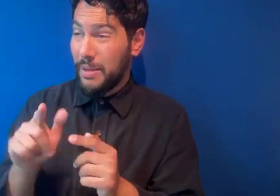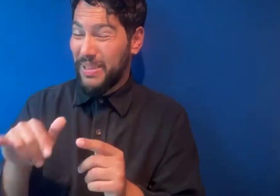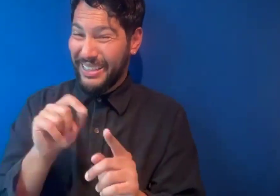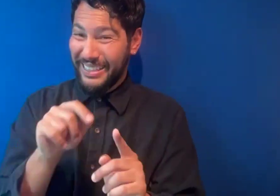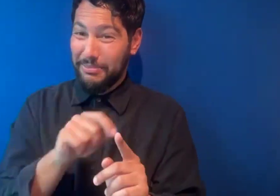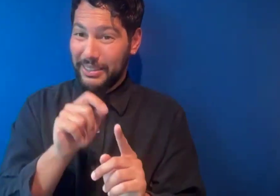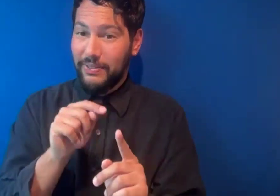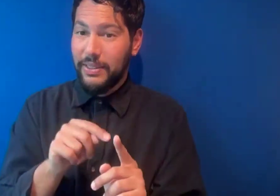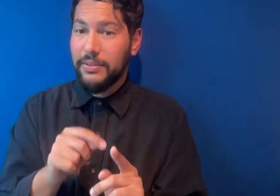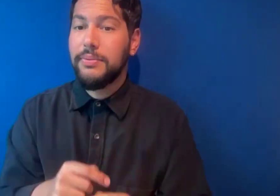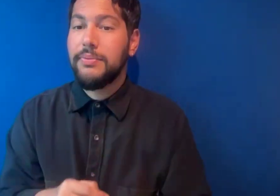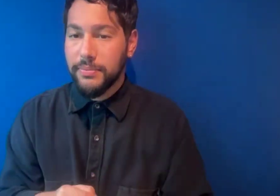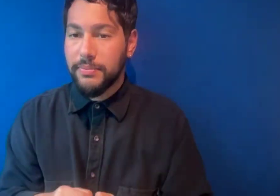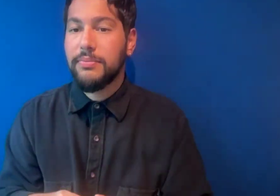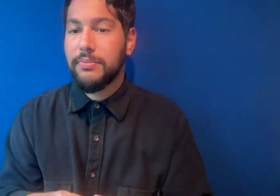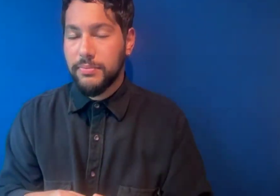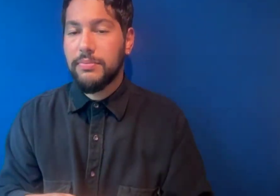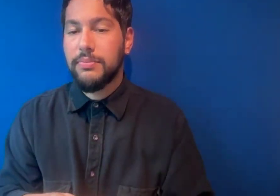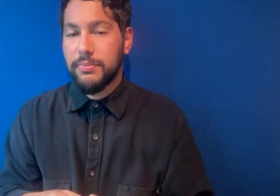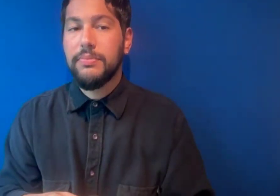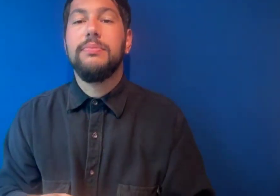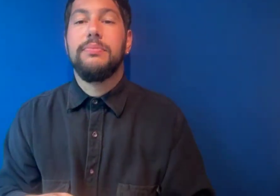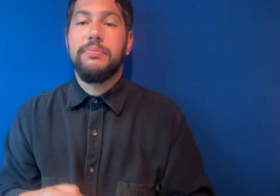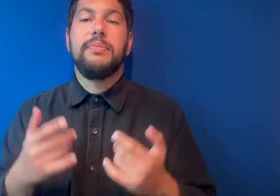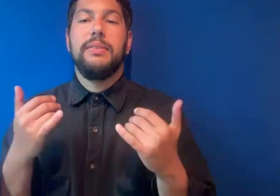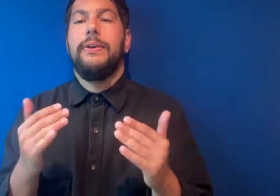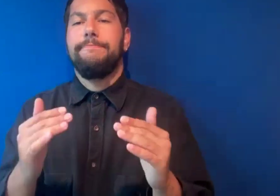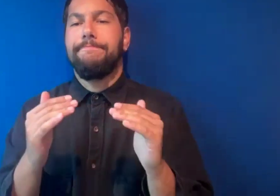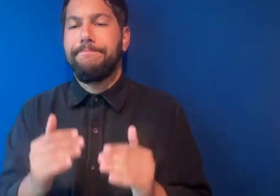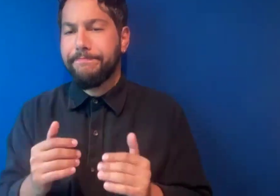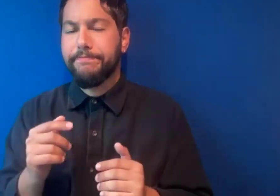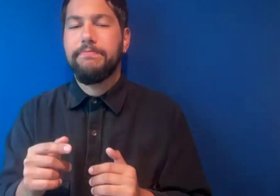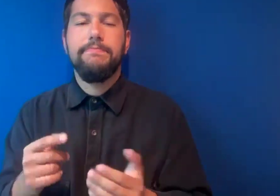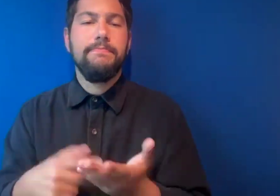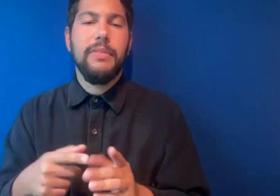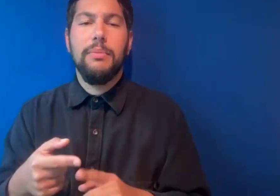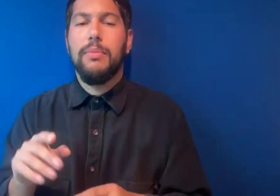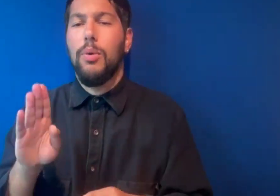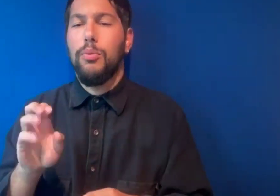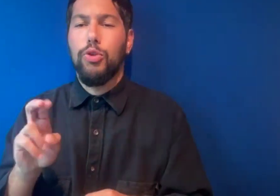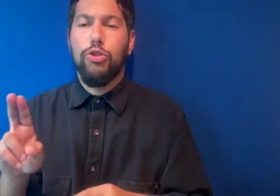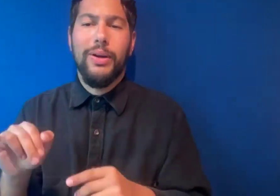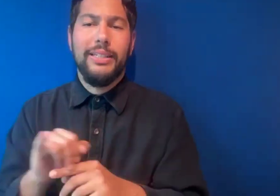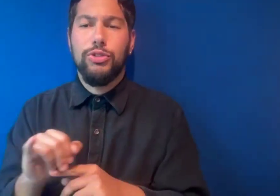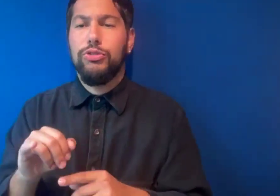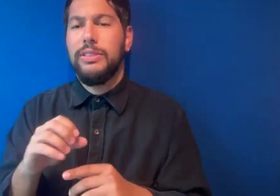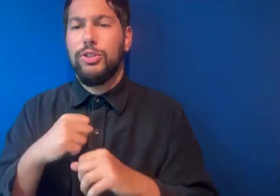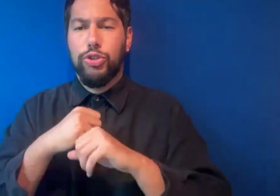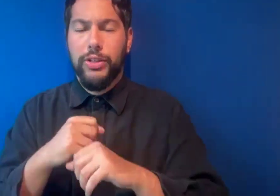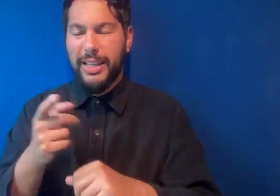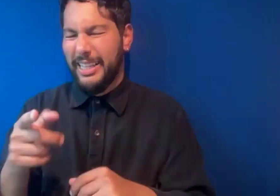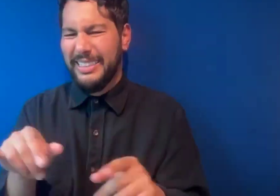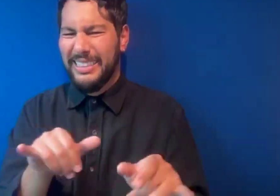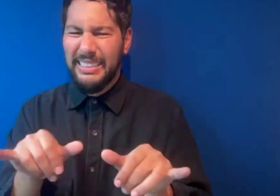thing? Okay. Now, going back to that Bureau of Industry and Security, they're very similar to